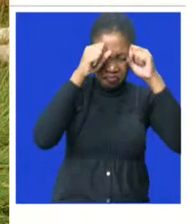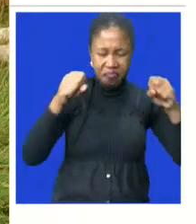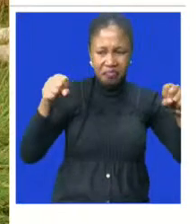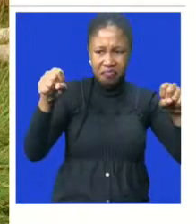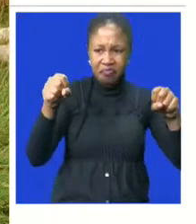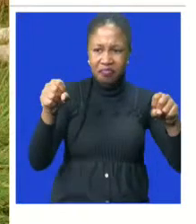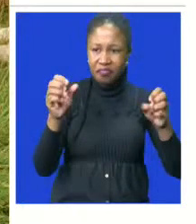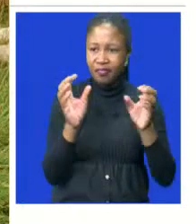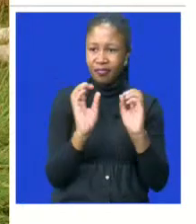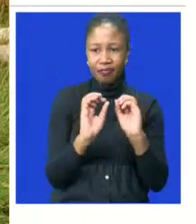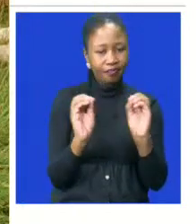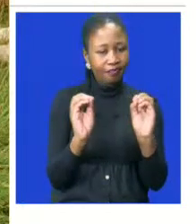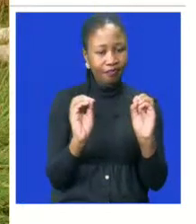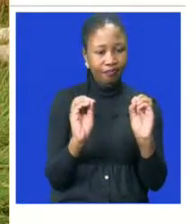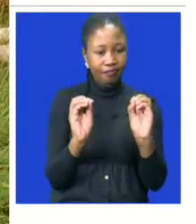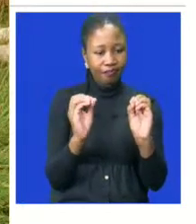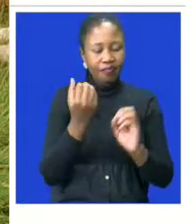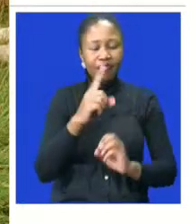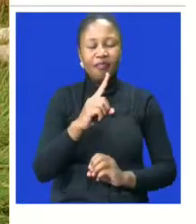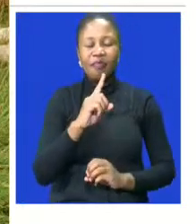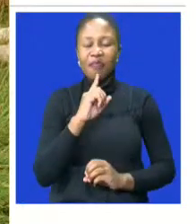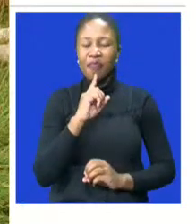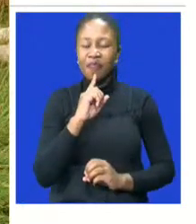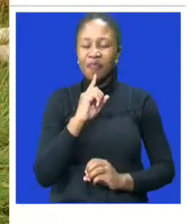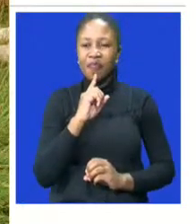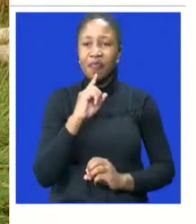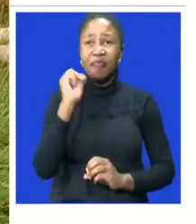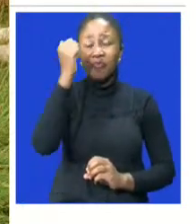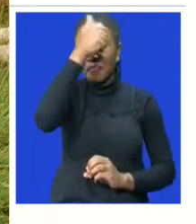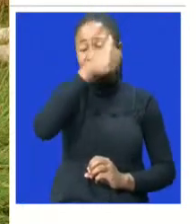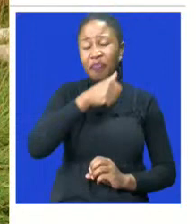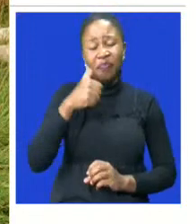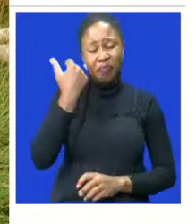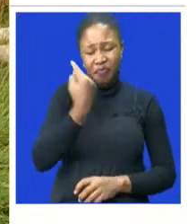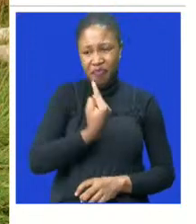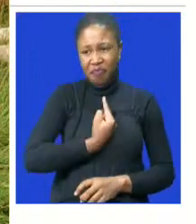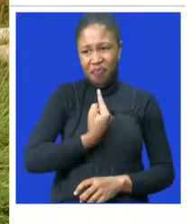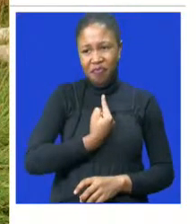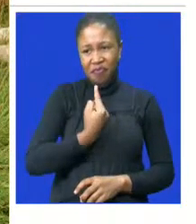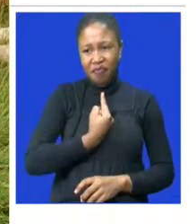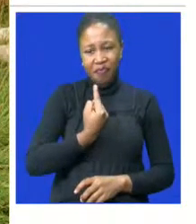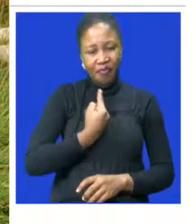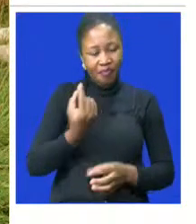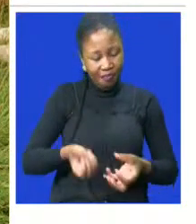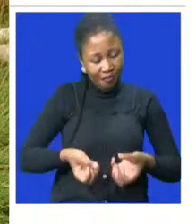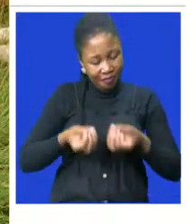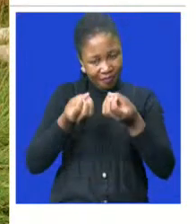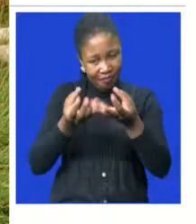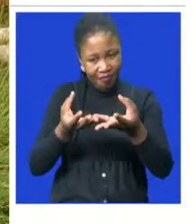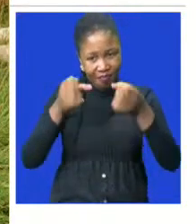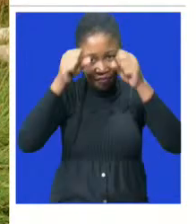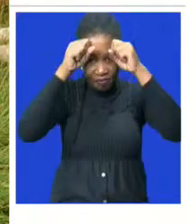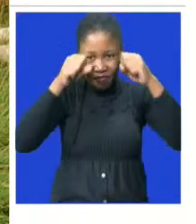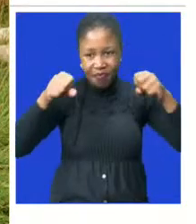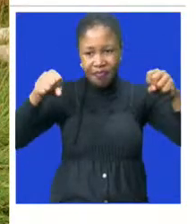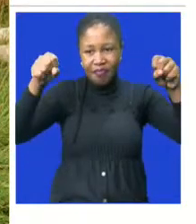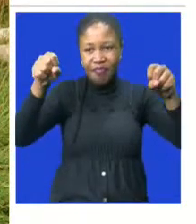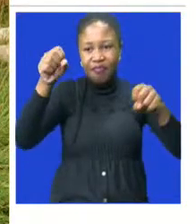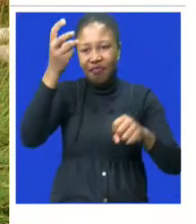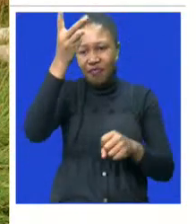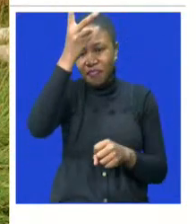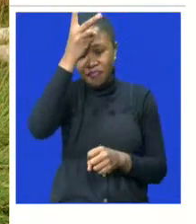God provides the grass. He makes sure that there is always enough grass. These days it is